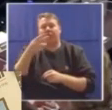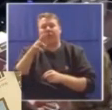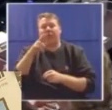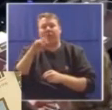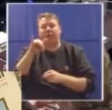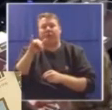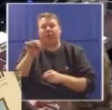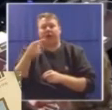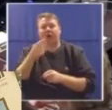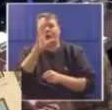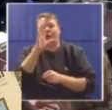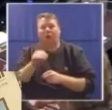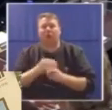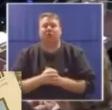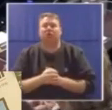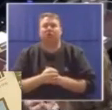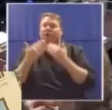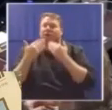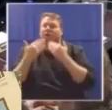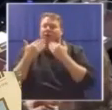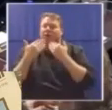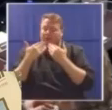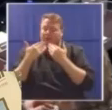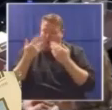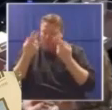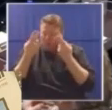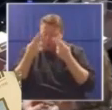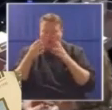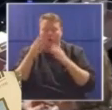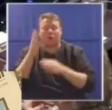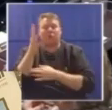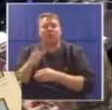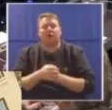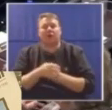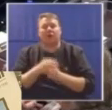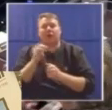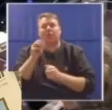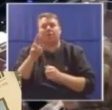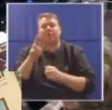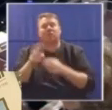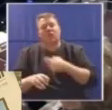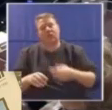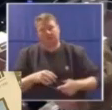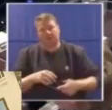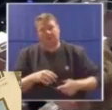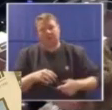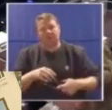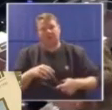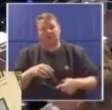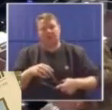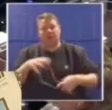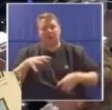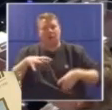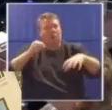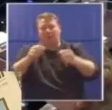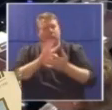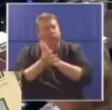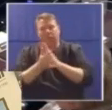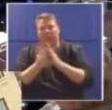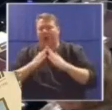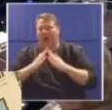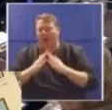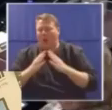Thank you, Honorable Speaker. Mr. President, the power crisis is devastating households and businesses, eroding